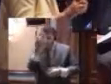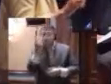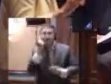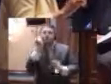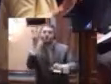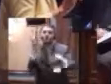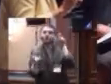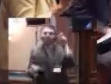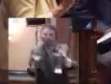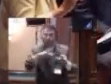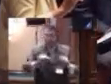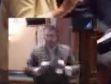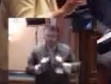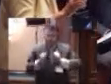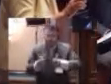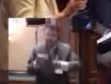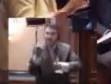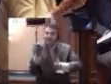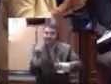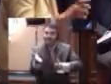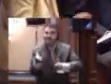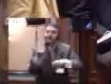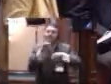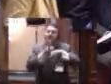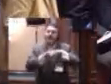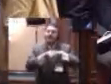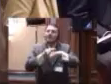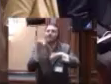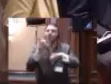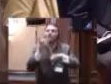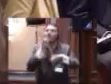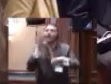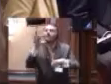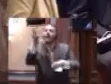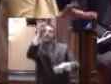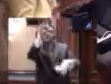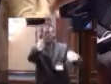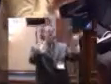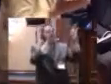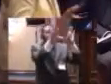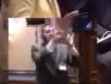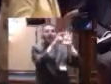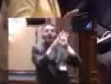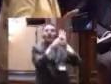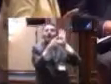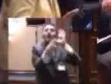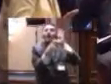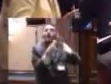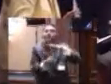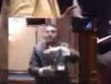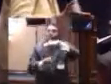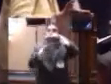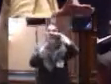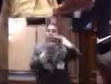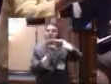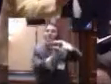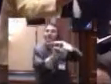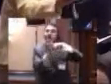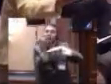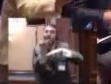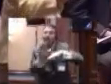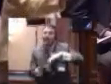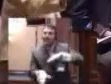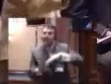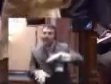experience on constitution making, particularly looking at the transition. Not the detail of constitution making, because we